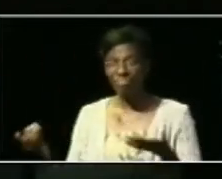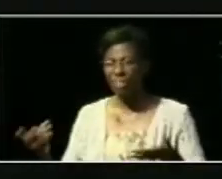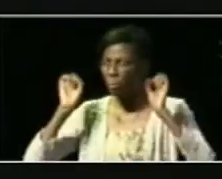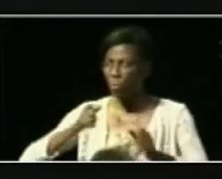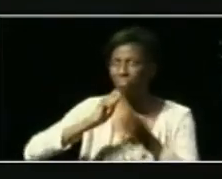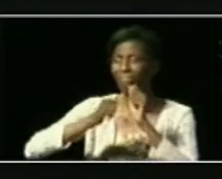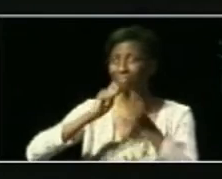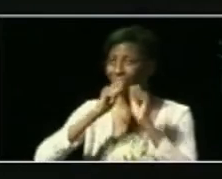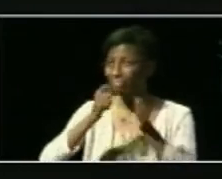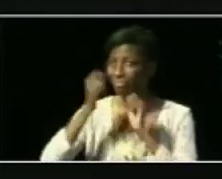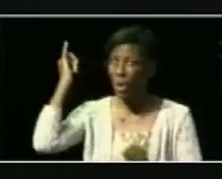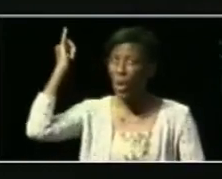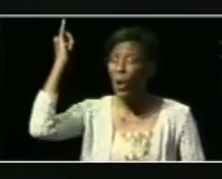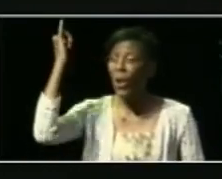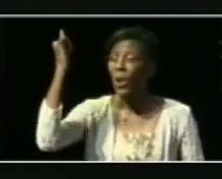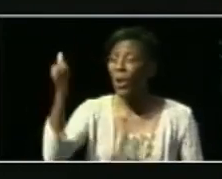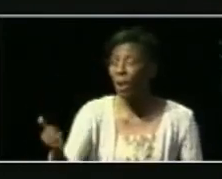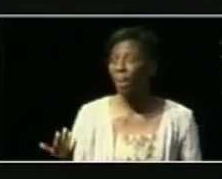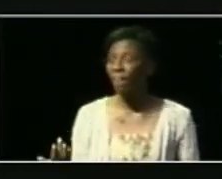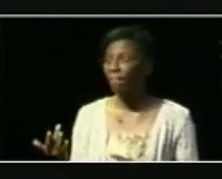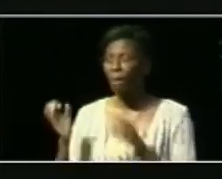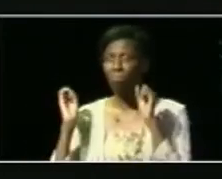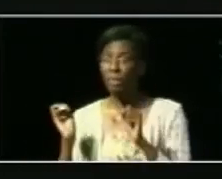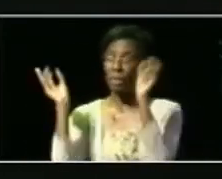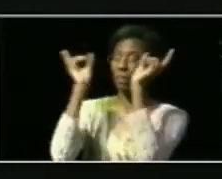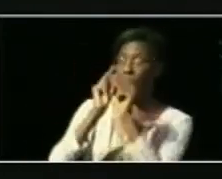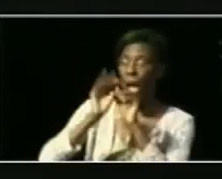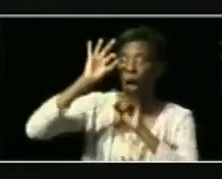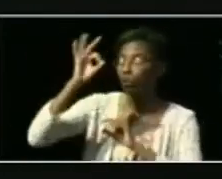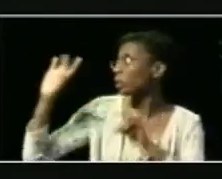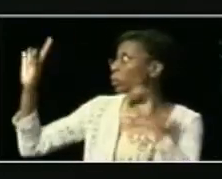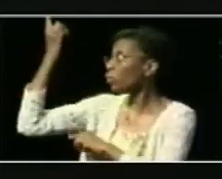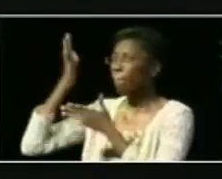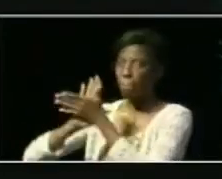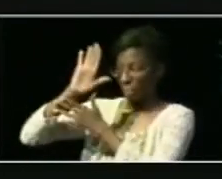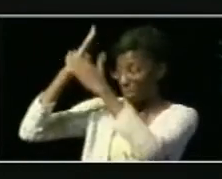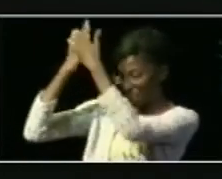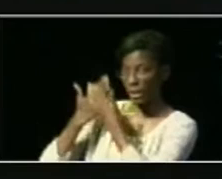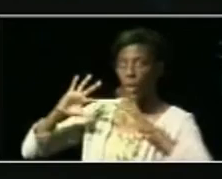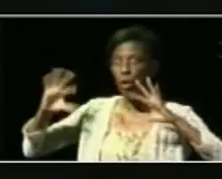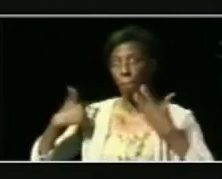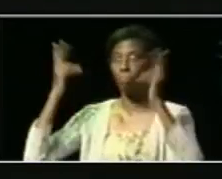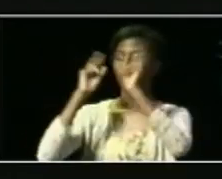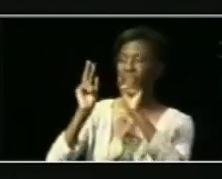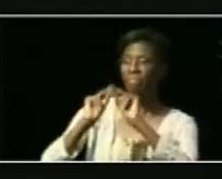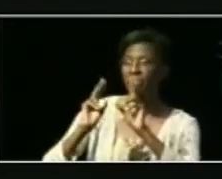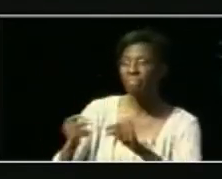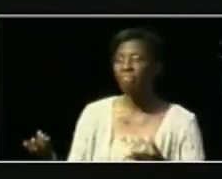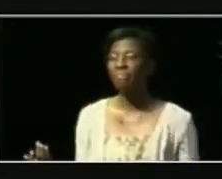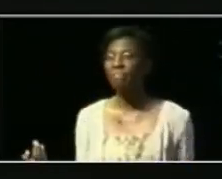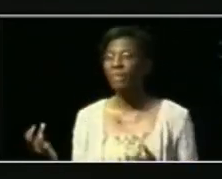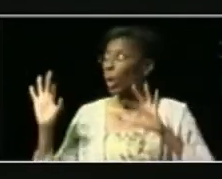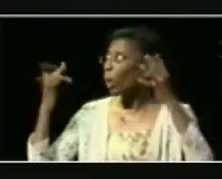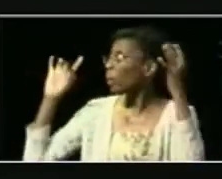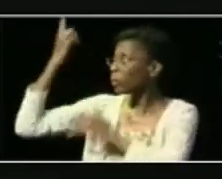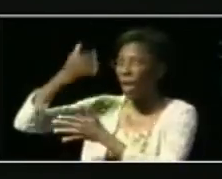pendant longtemps. We'll be able to tell about how God blessed us. Pourrons nous dire comment Dieu nous a bénis. About how God helped us to bring others to him. Comment Dieu